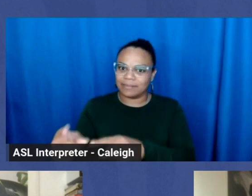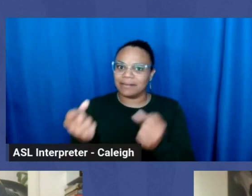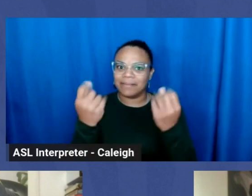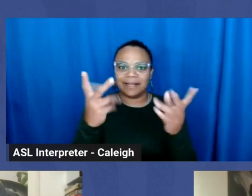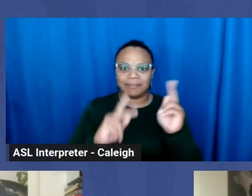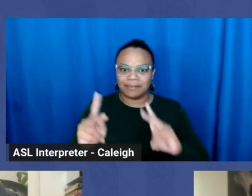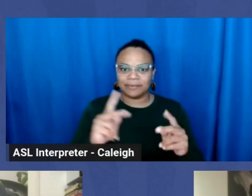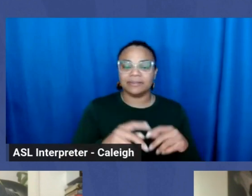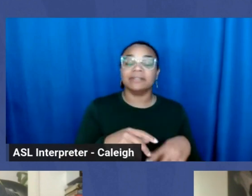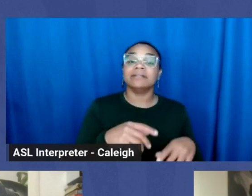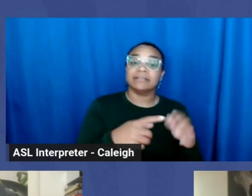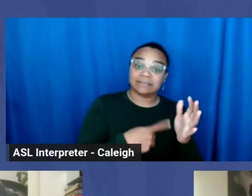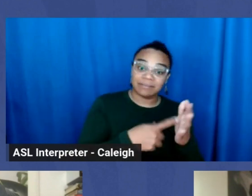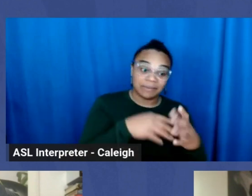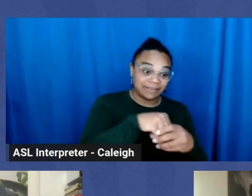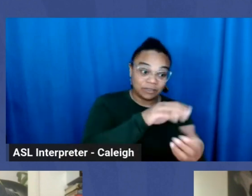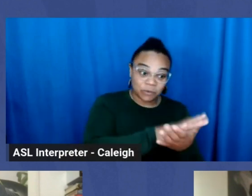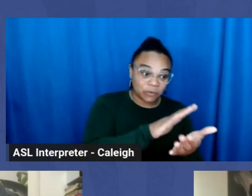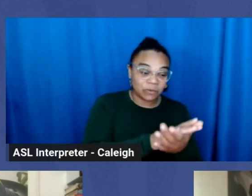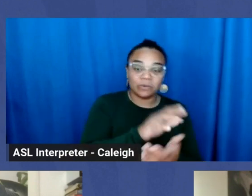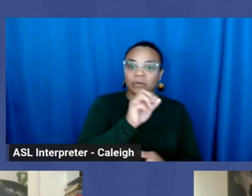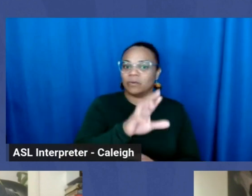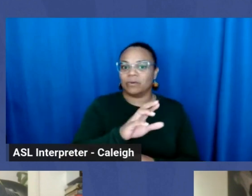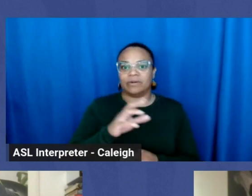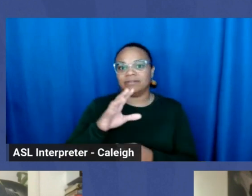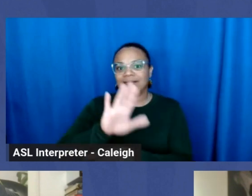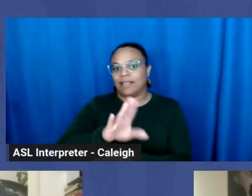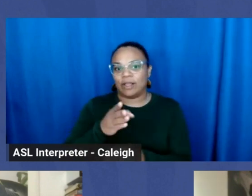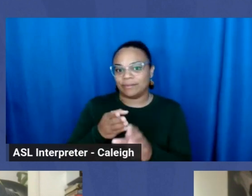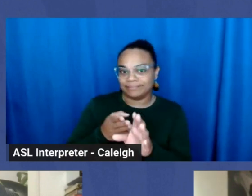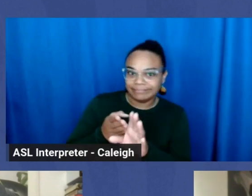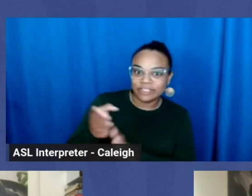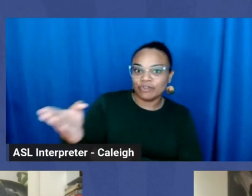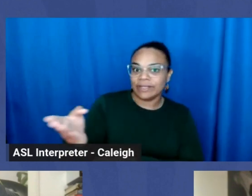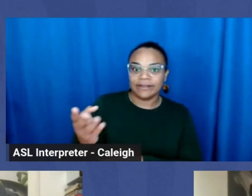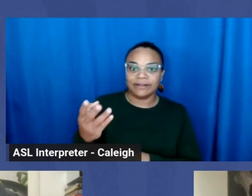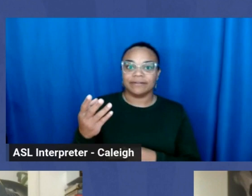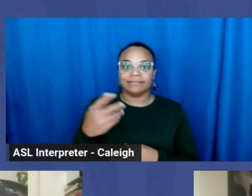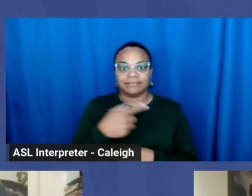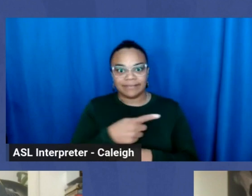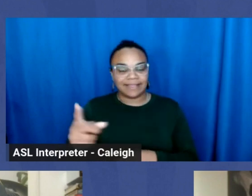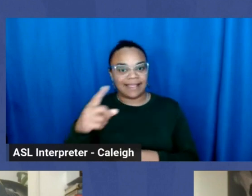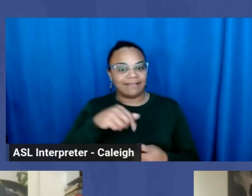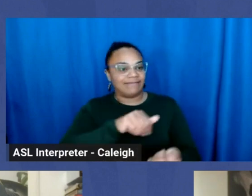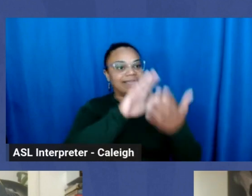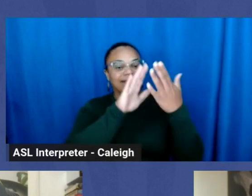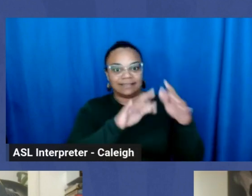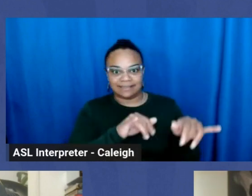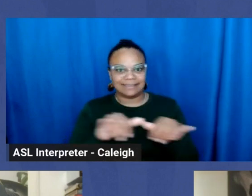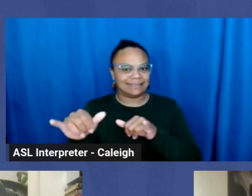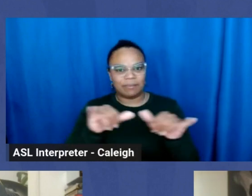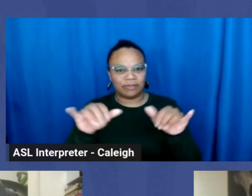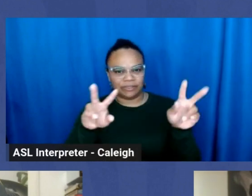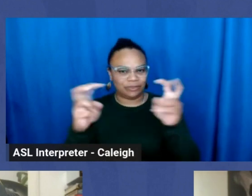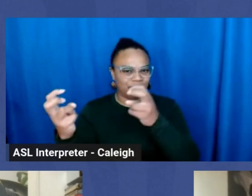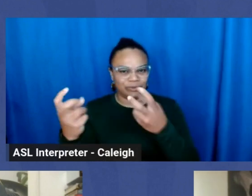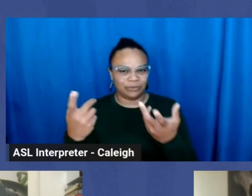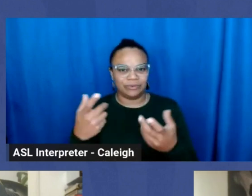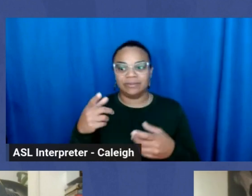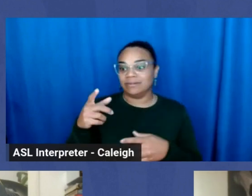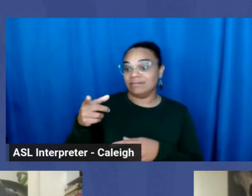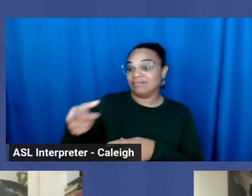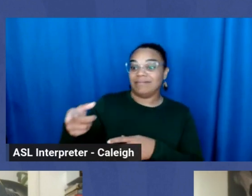or in their professional careers, where these broad standards are set and